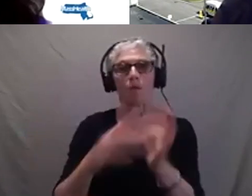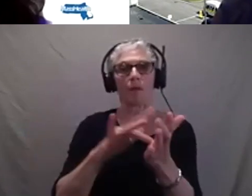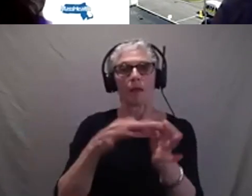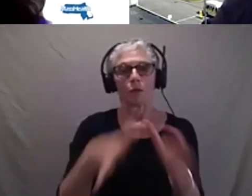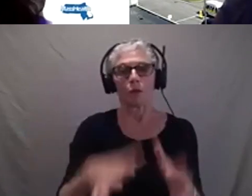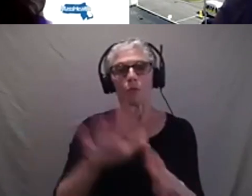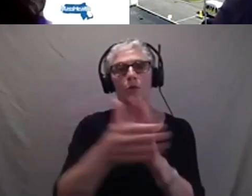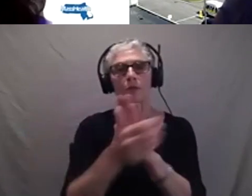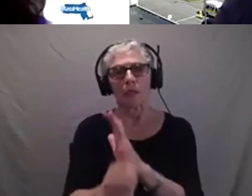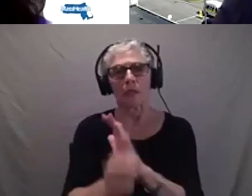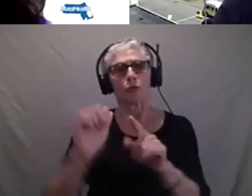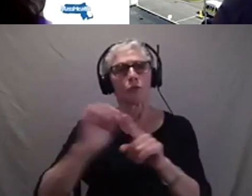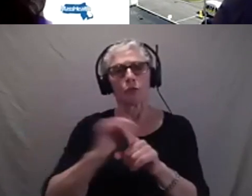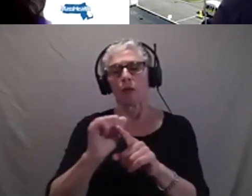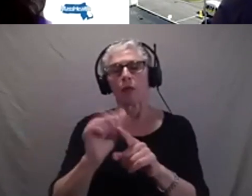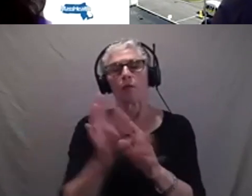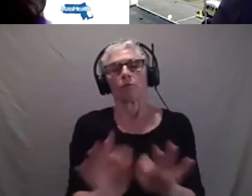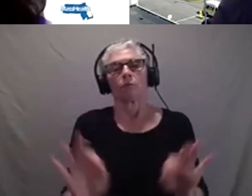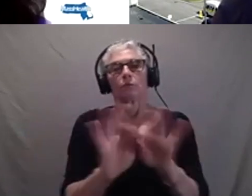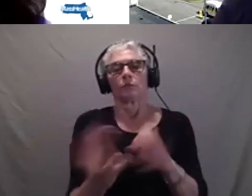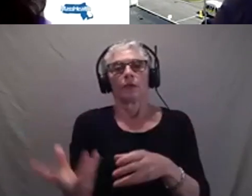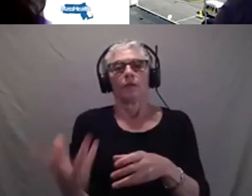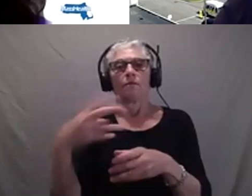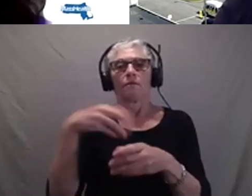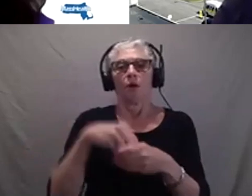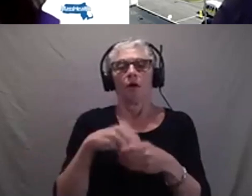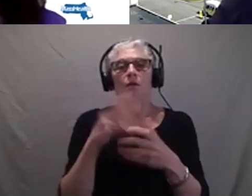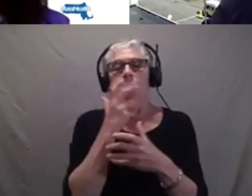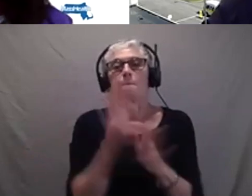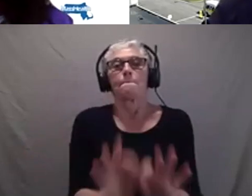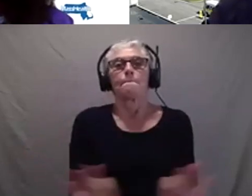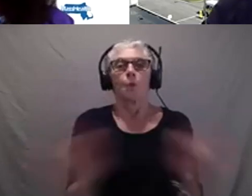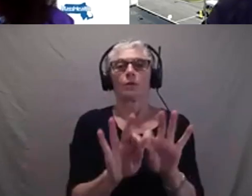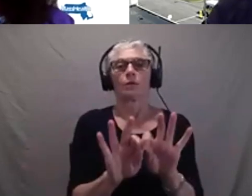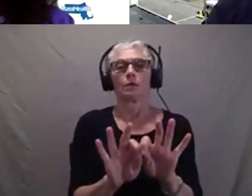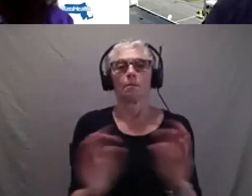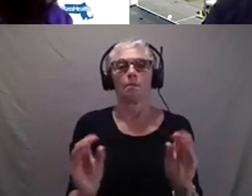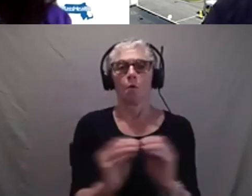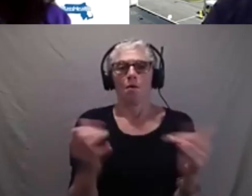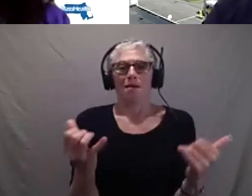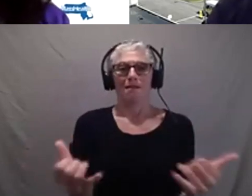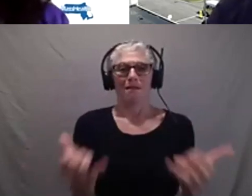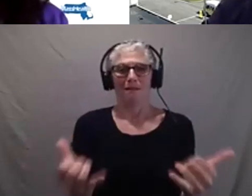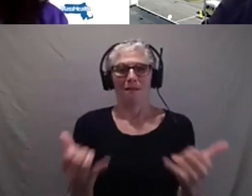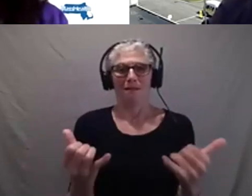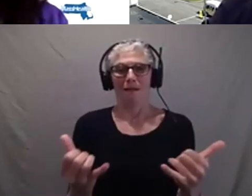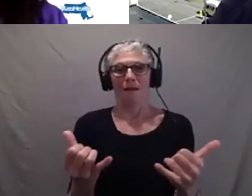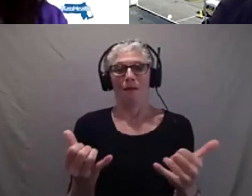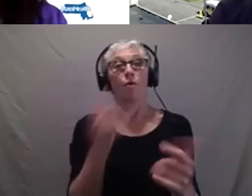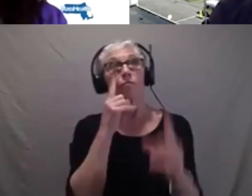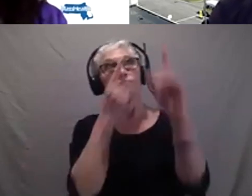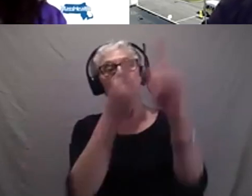bring, and the value that you add to every encounter is more important and more relevant than ever in the mission to